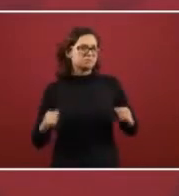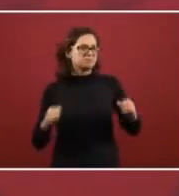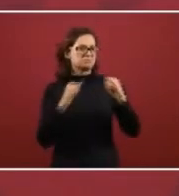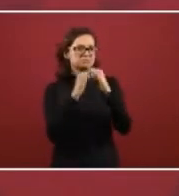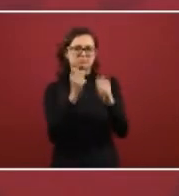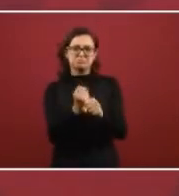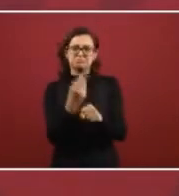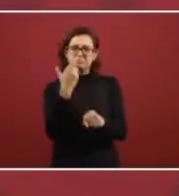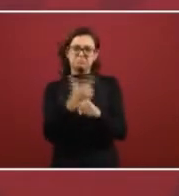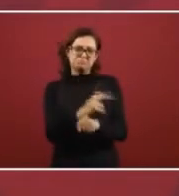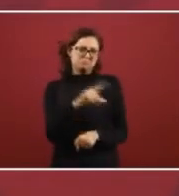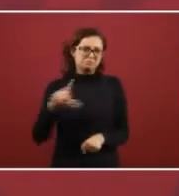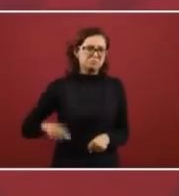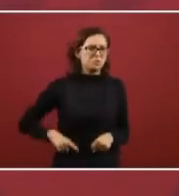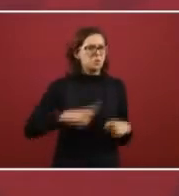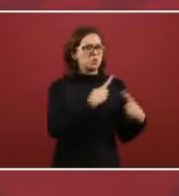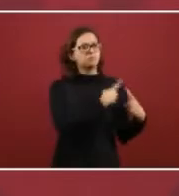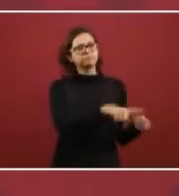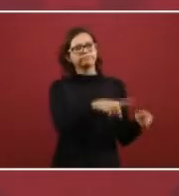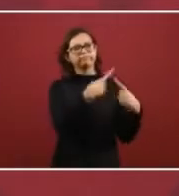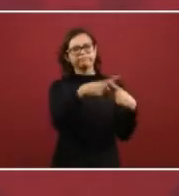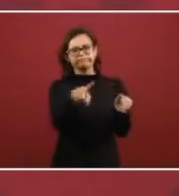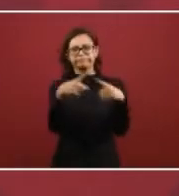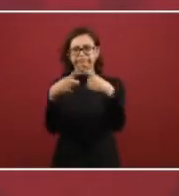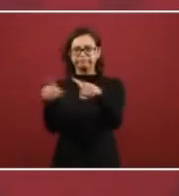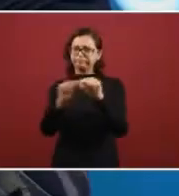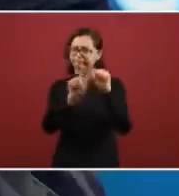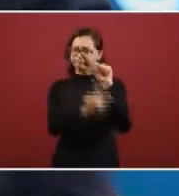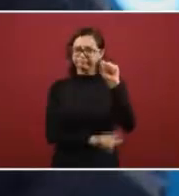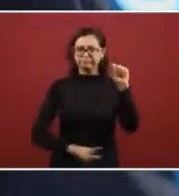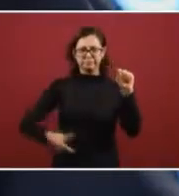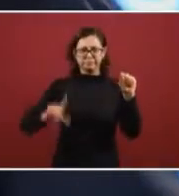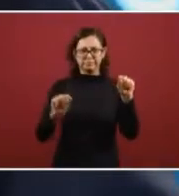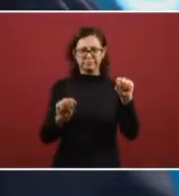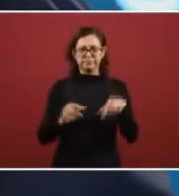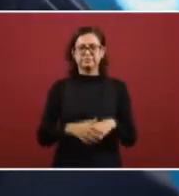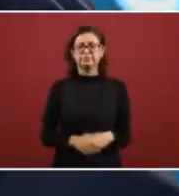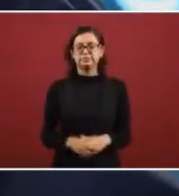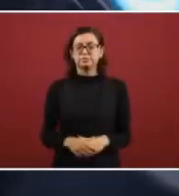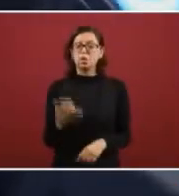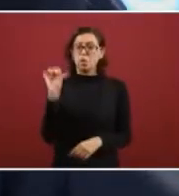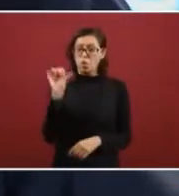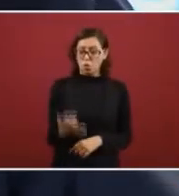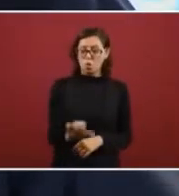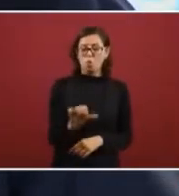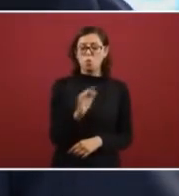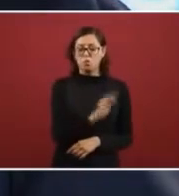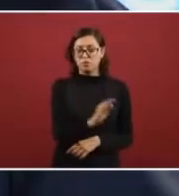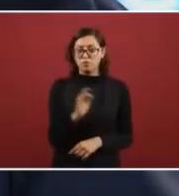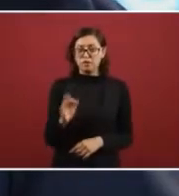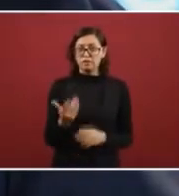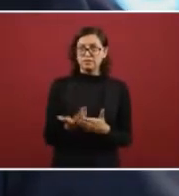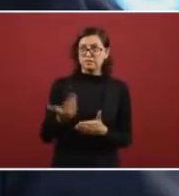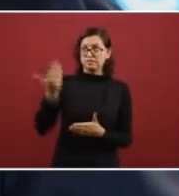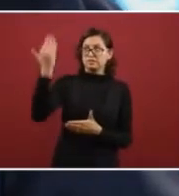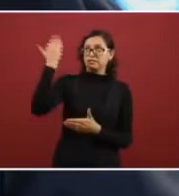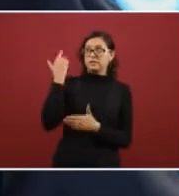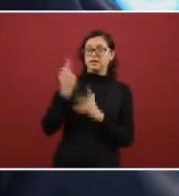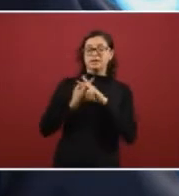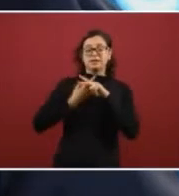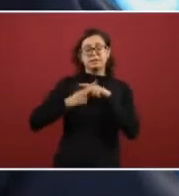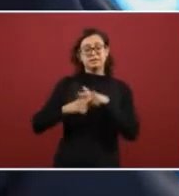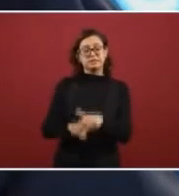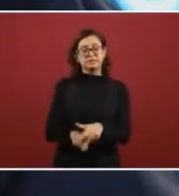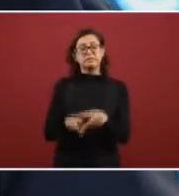with the institutions of the government or offices and of the government of the Republic. At